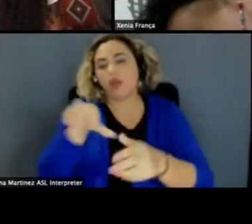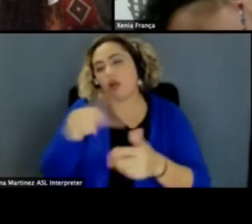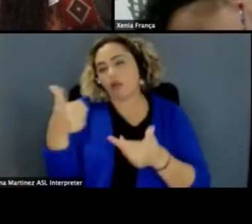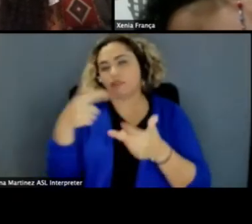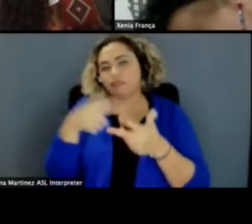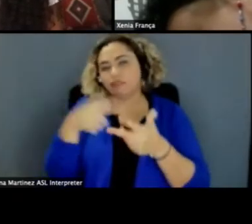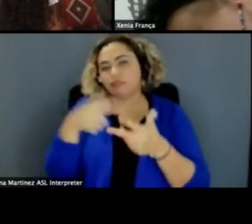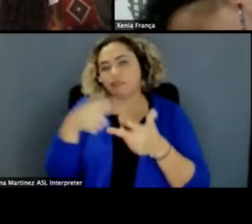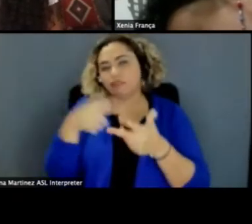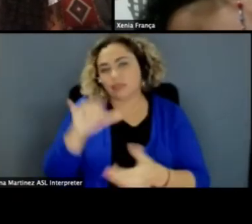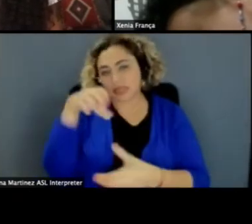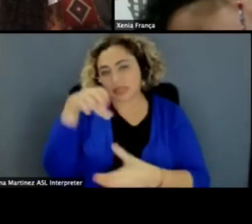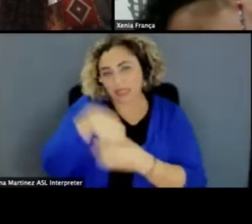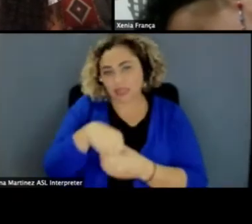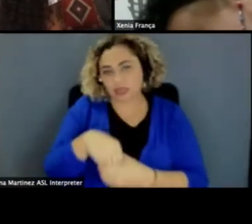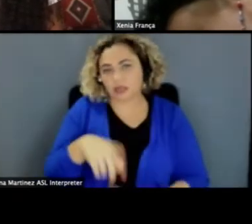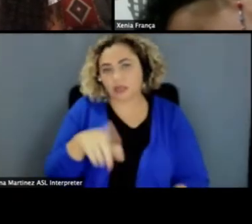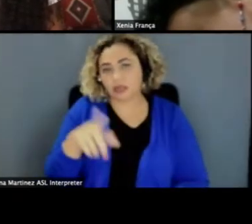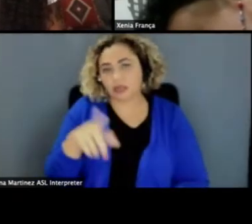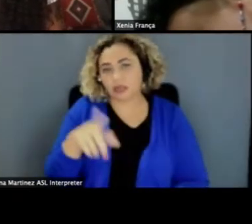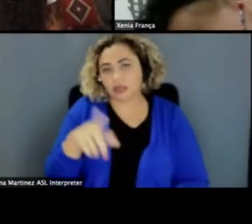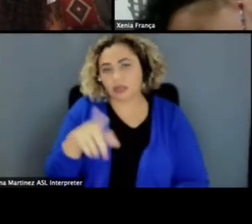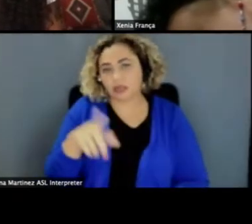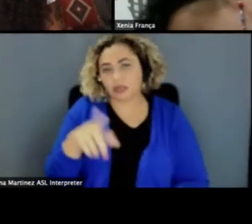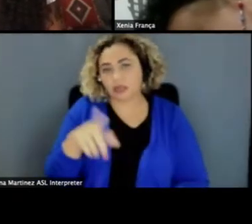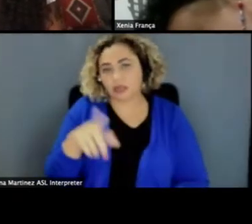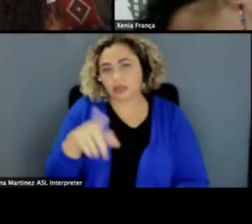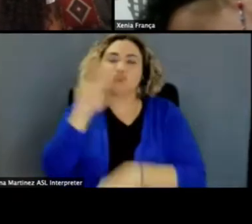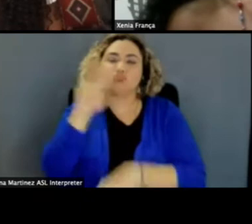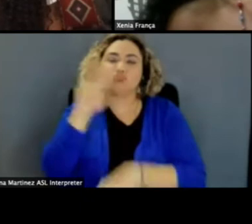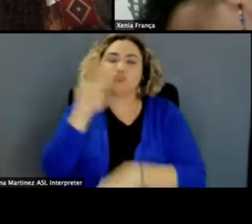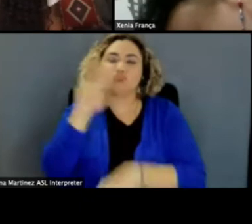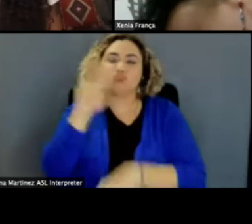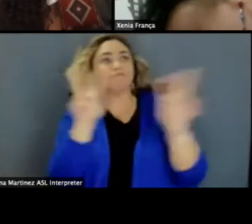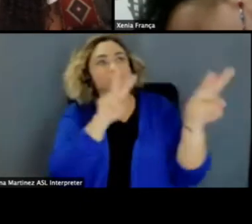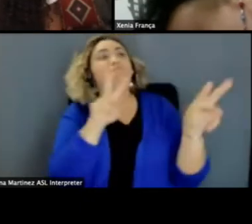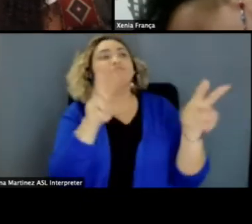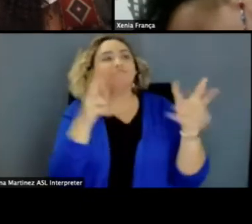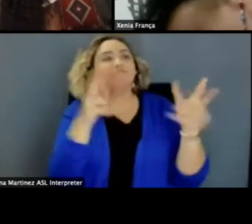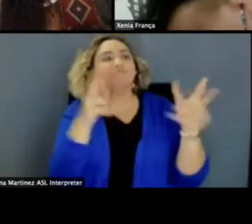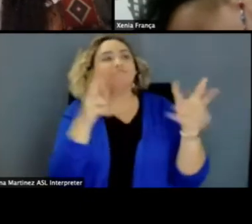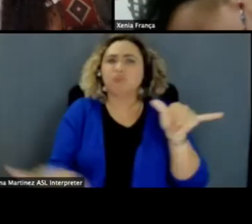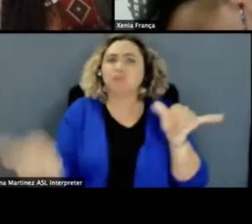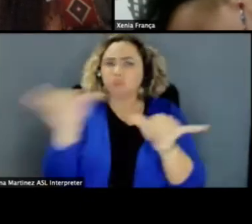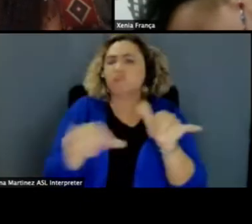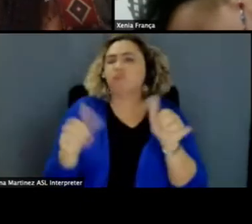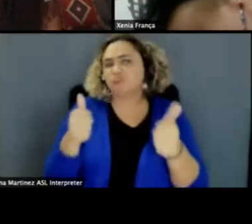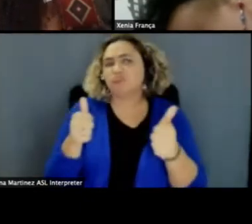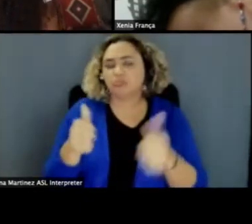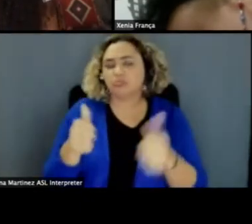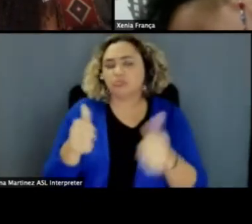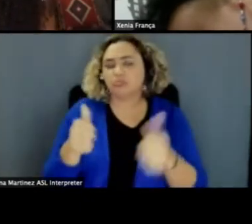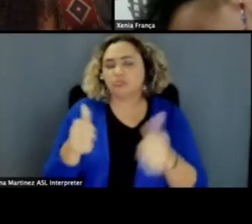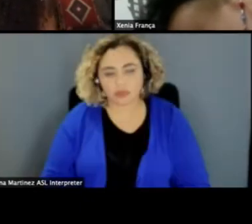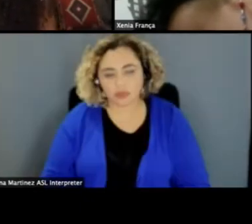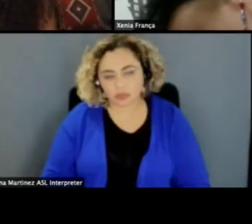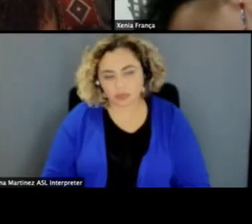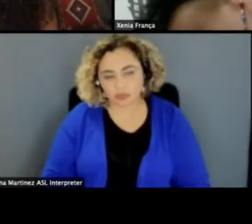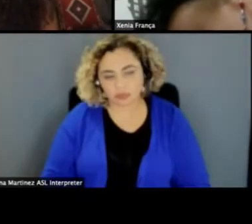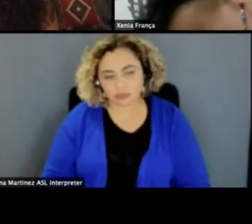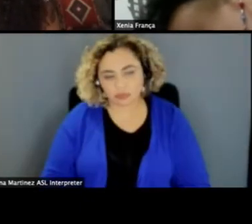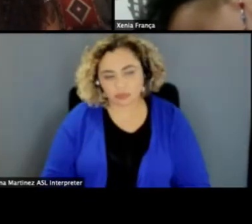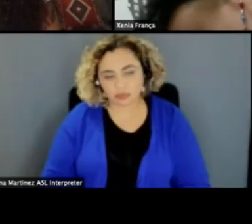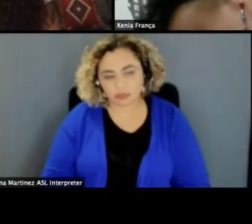things in nature. So seeing the orishas was a very natural thing in her world. But